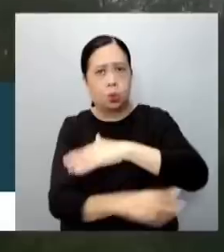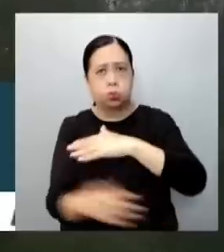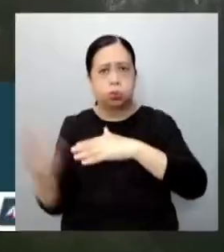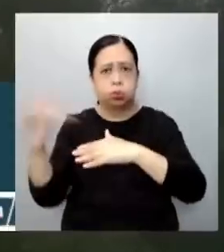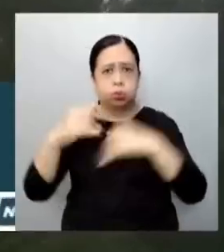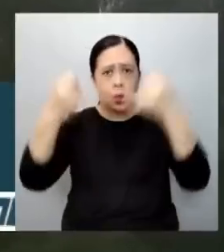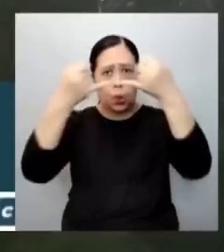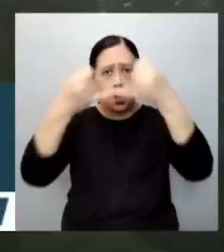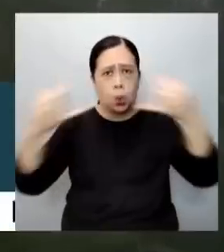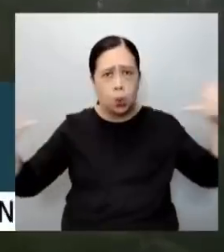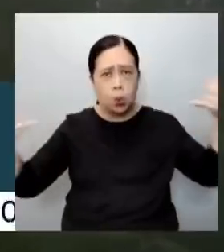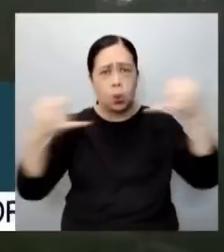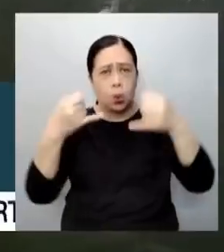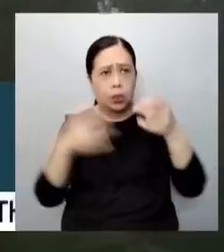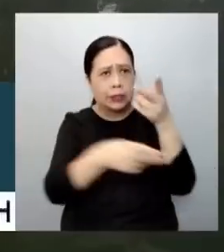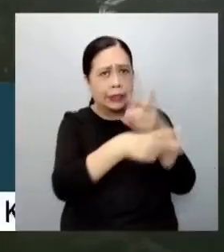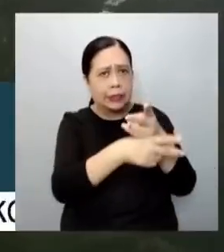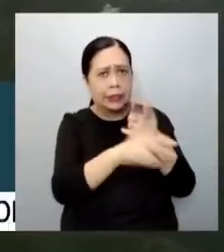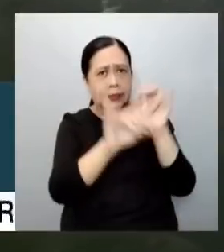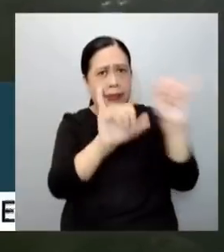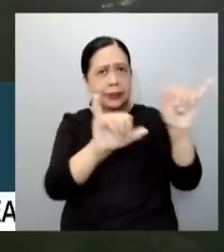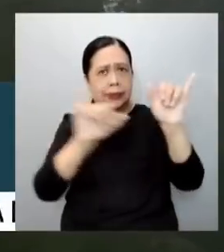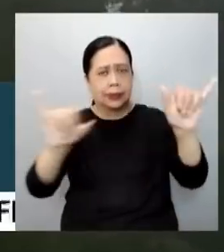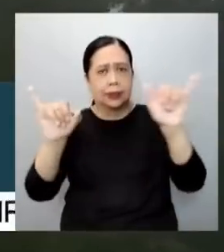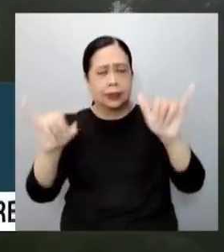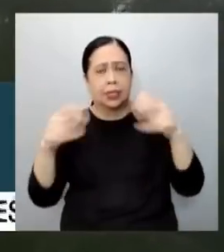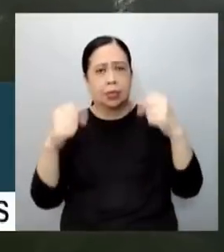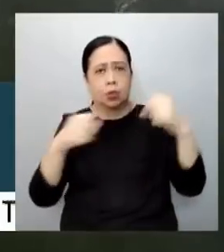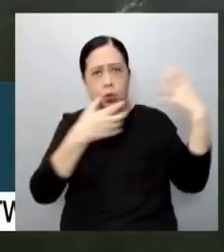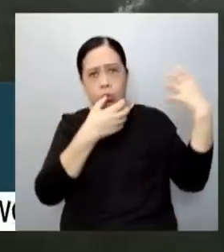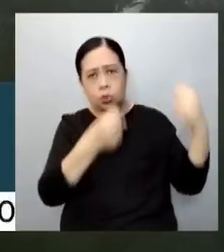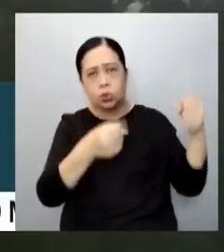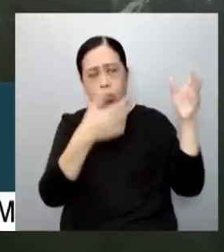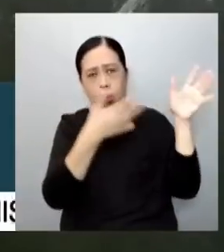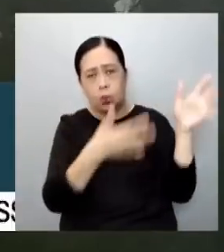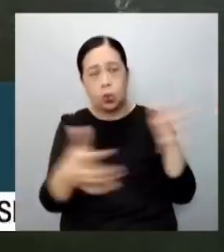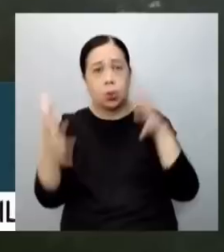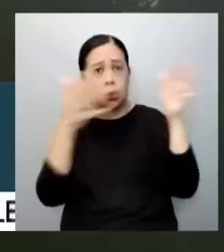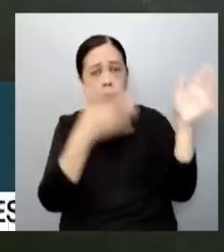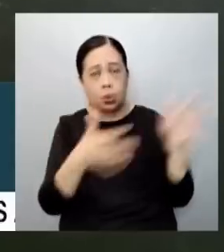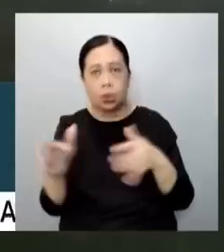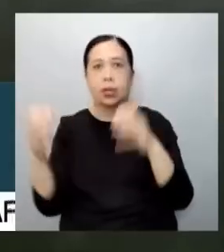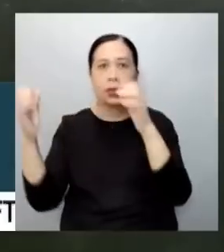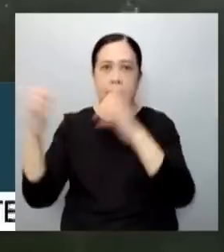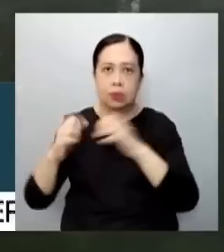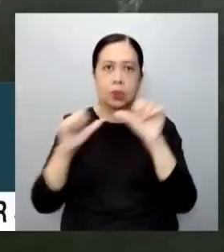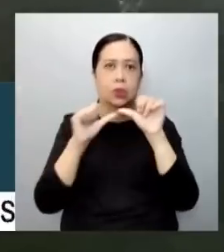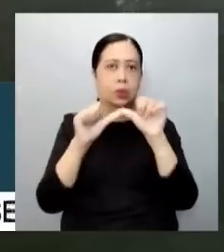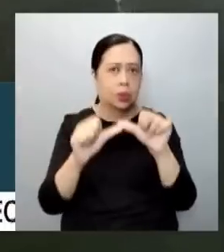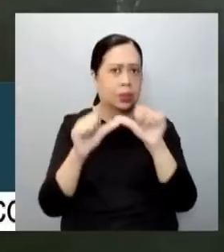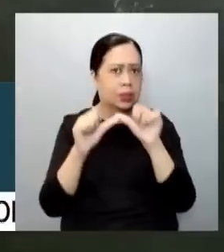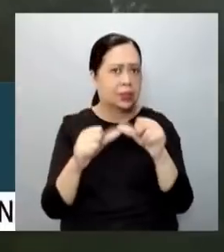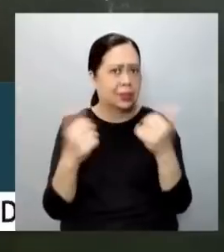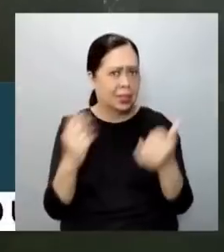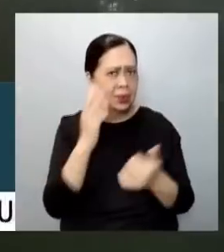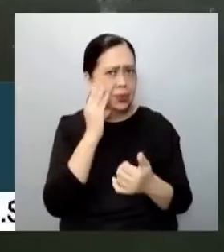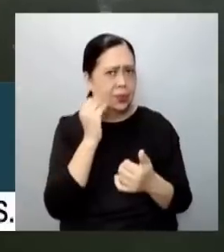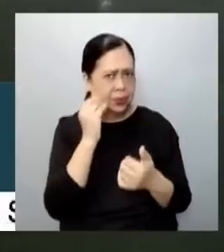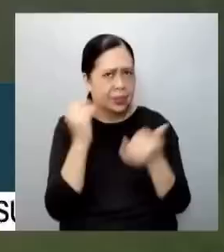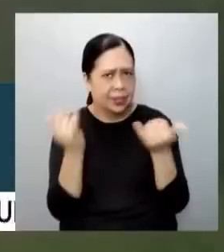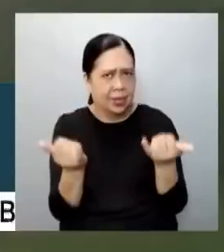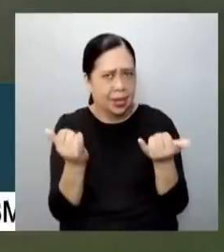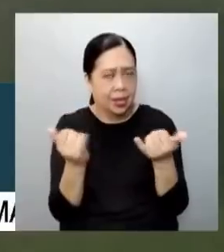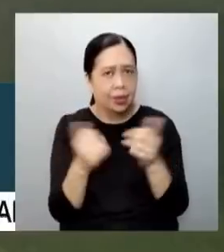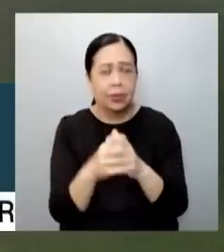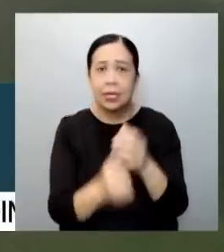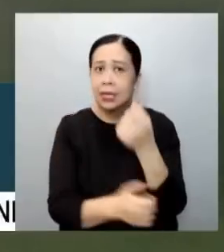keep them stable in case the harsh winds continue, and it is expected to continue, and we're experiencing it right now. 11 of